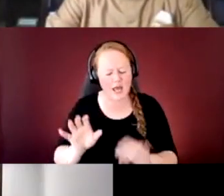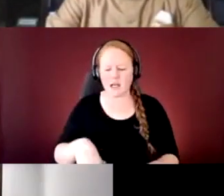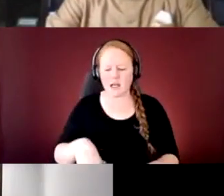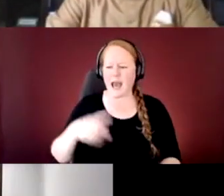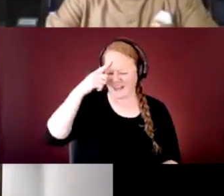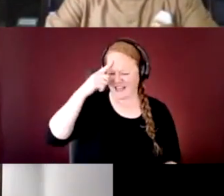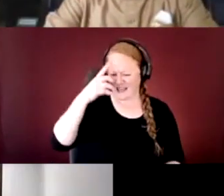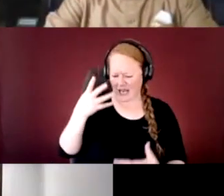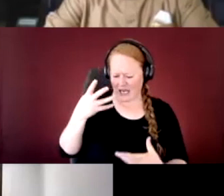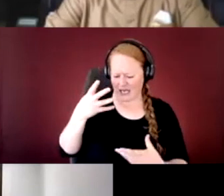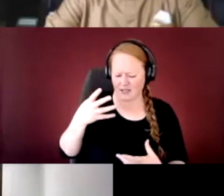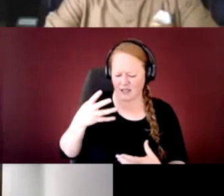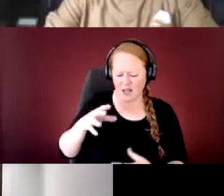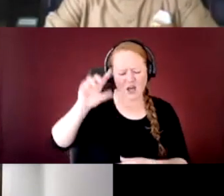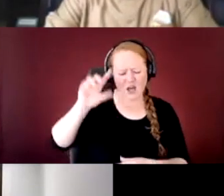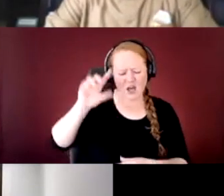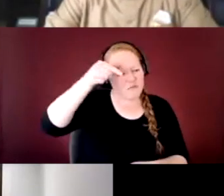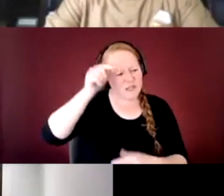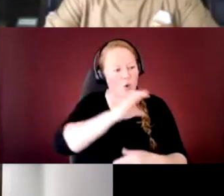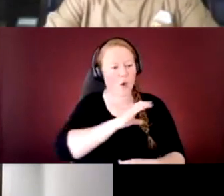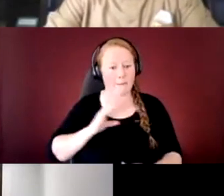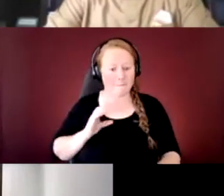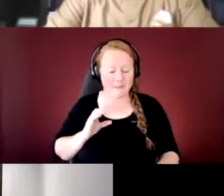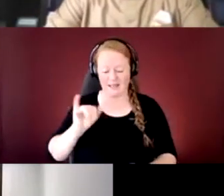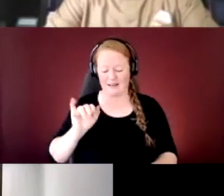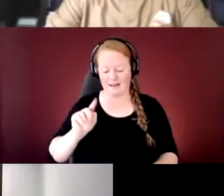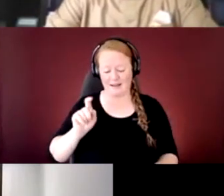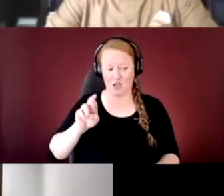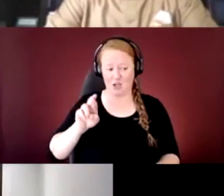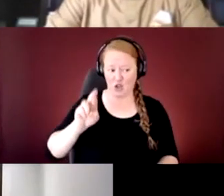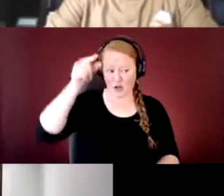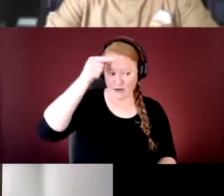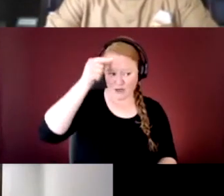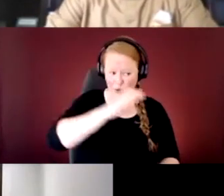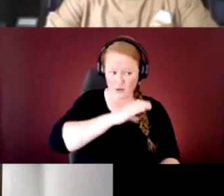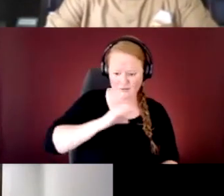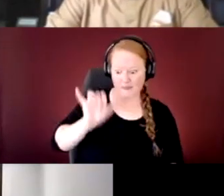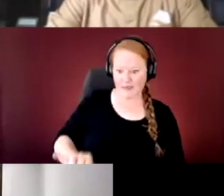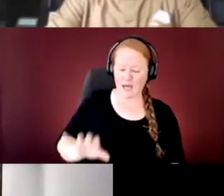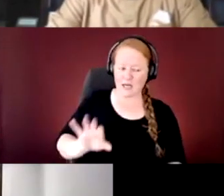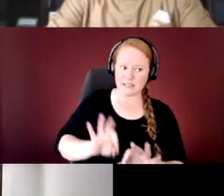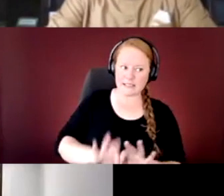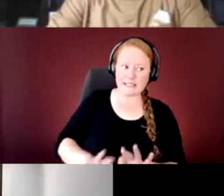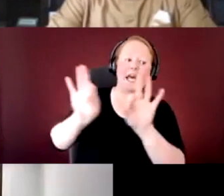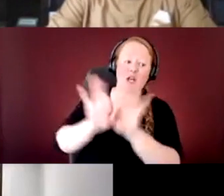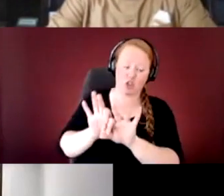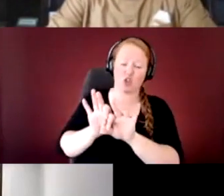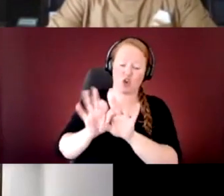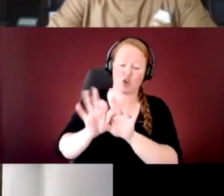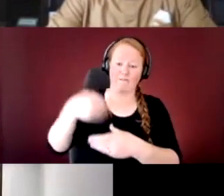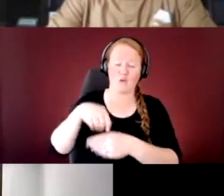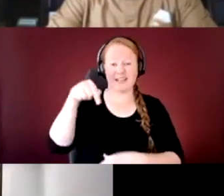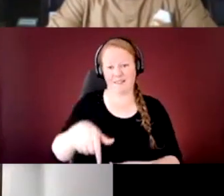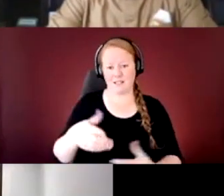intergovernmental committee, I think that's also going to be essential in this, not just with